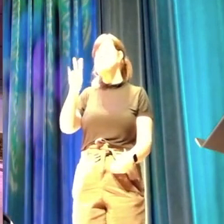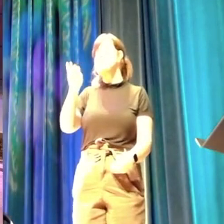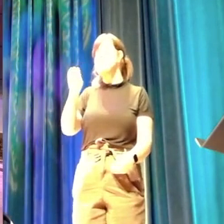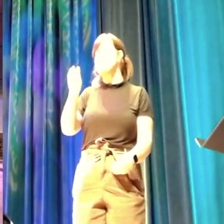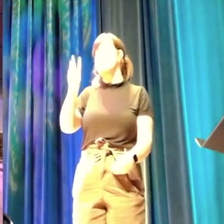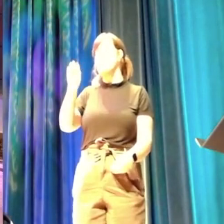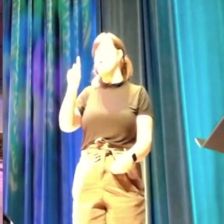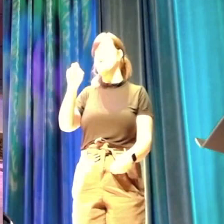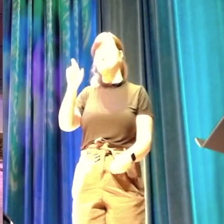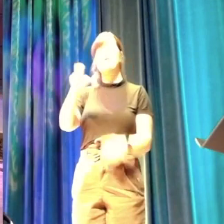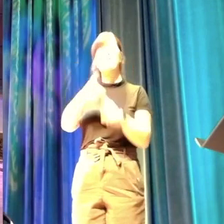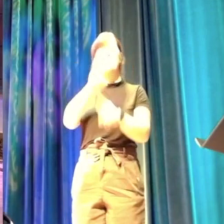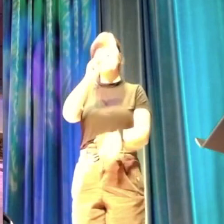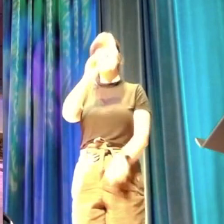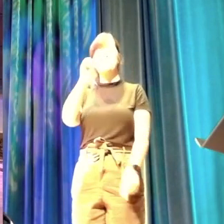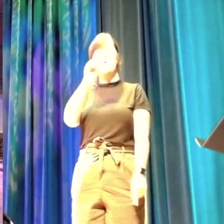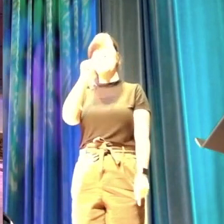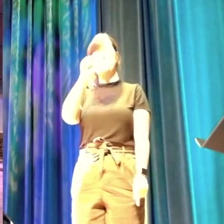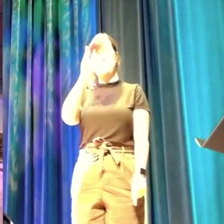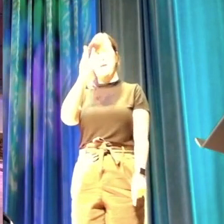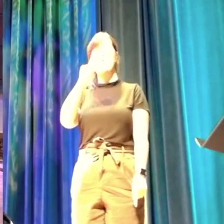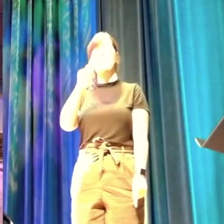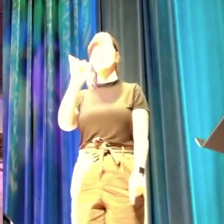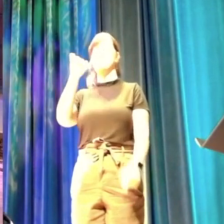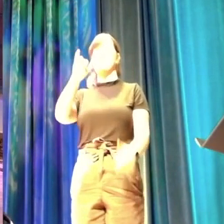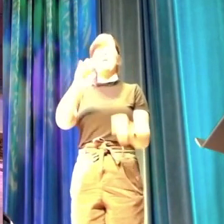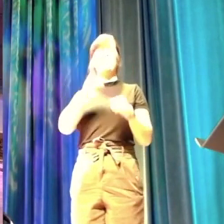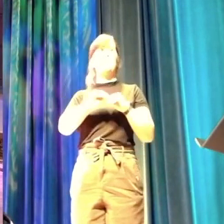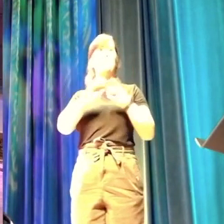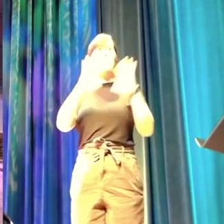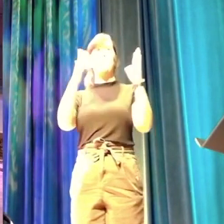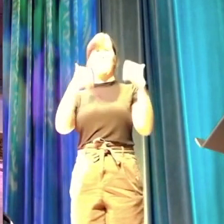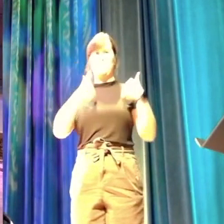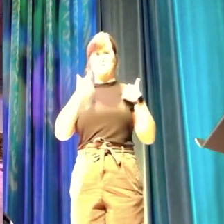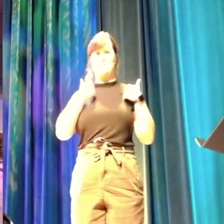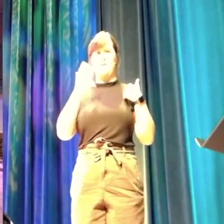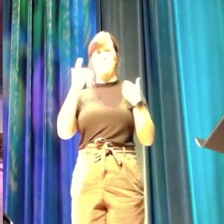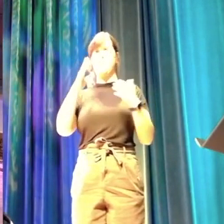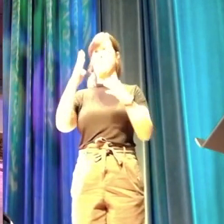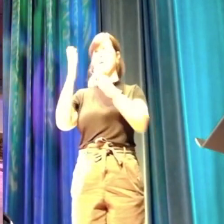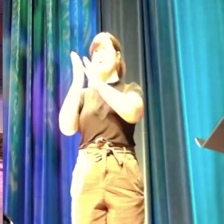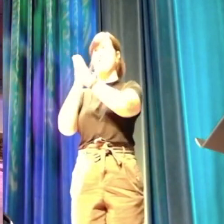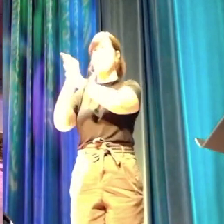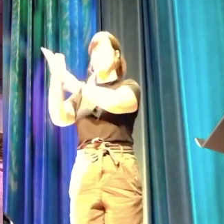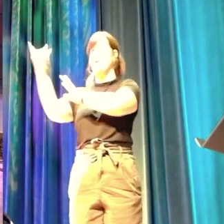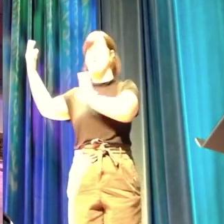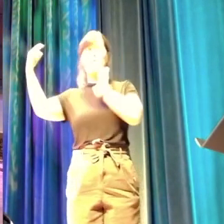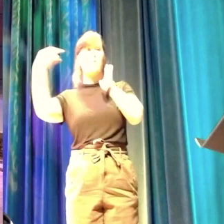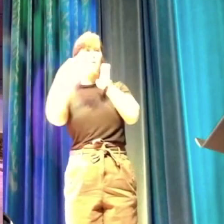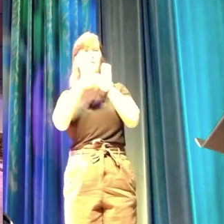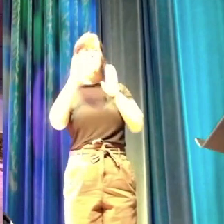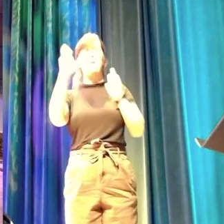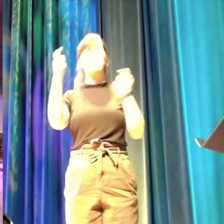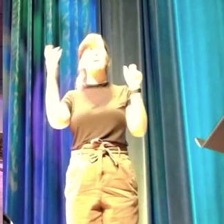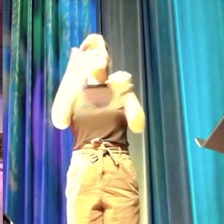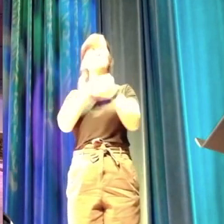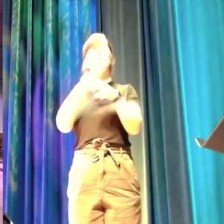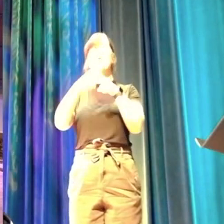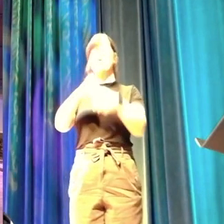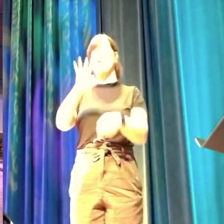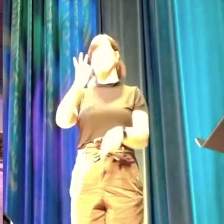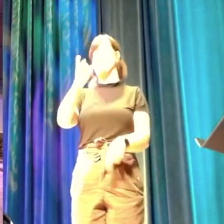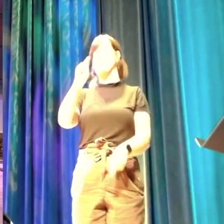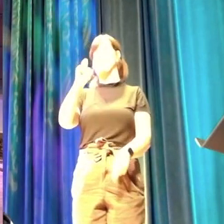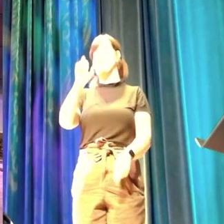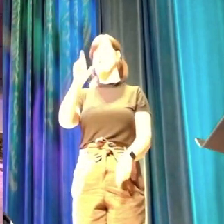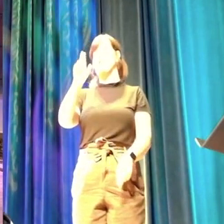then. My career began taking off in my early years. My biggest project at the time was Fingertips Part 2, which